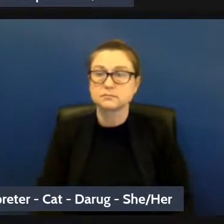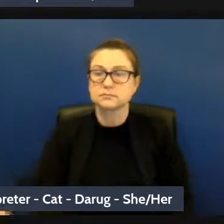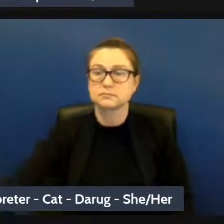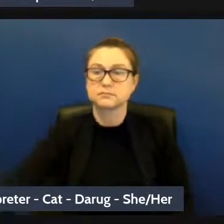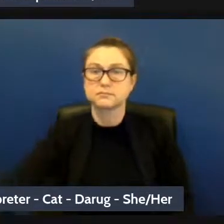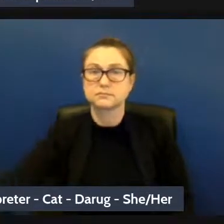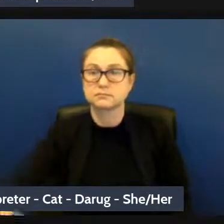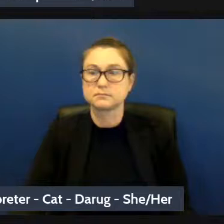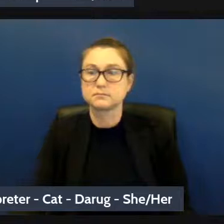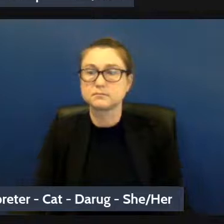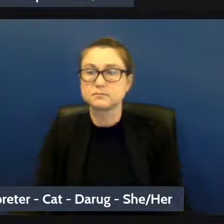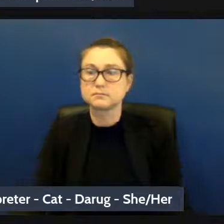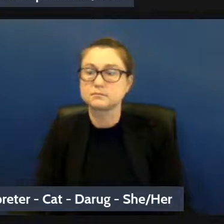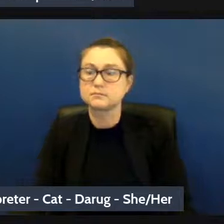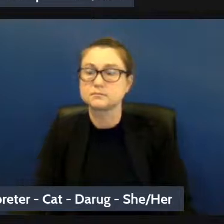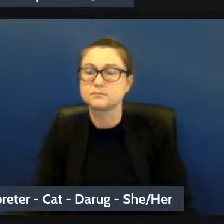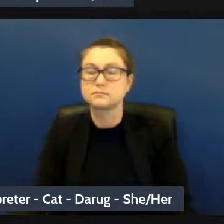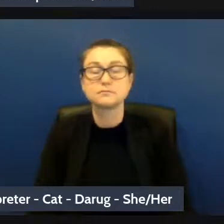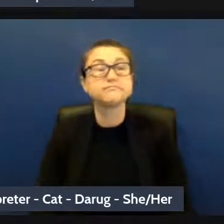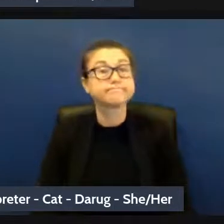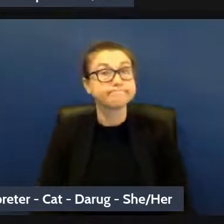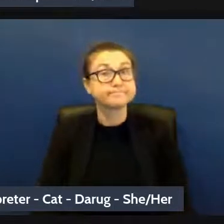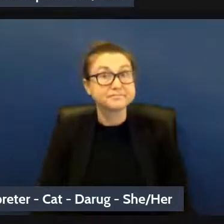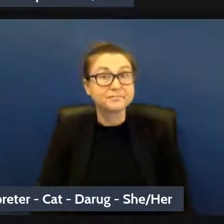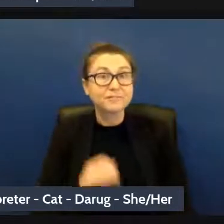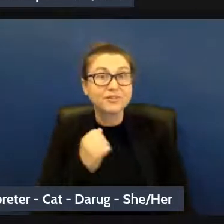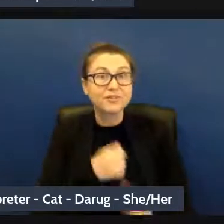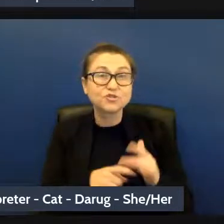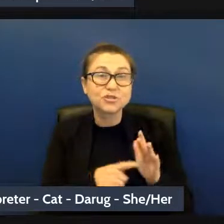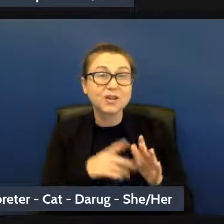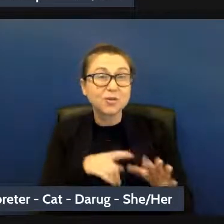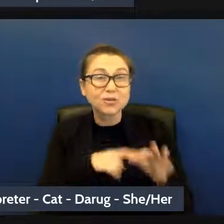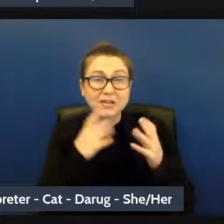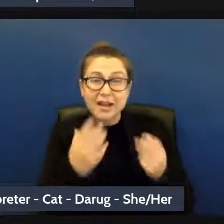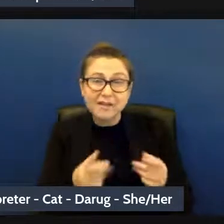There are some questions, and Beck, it's really